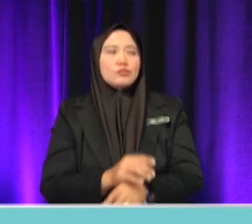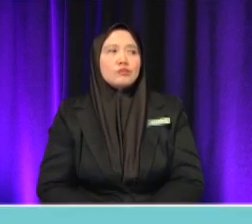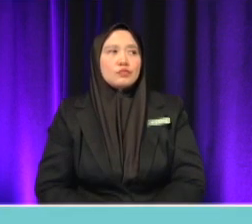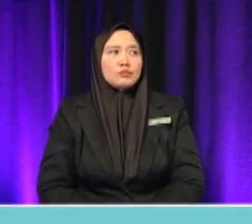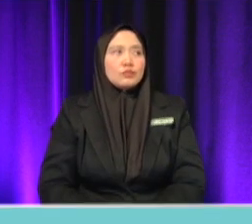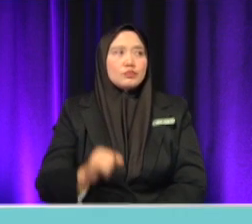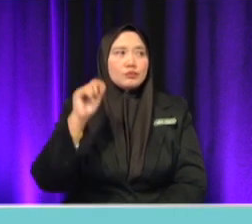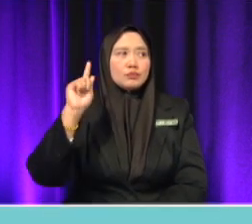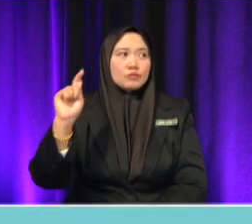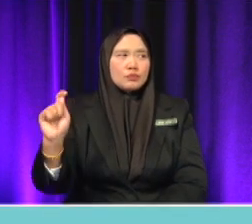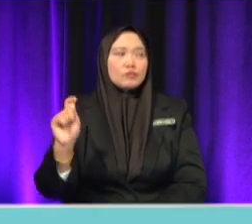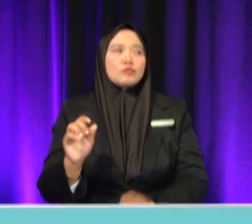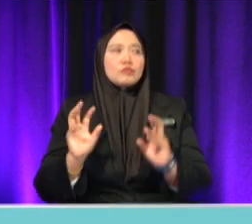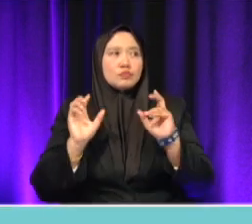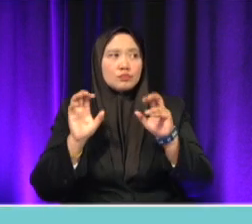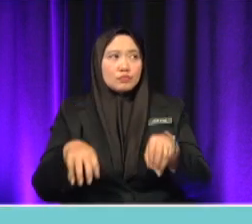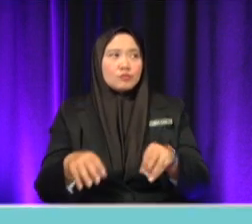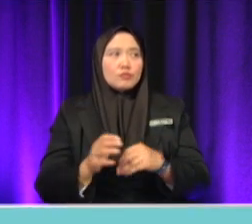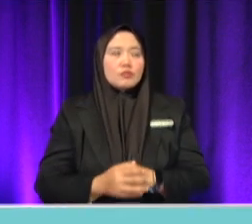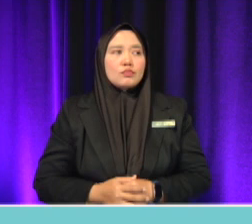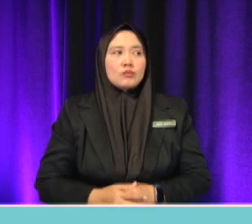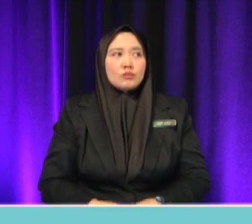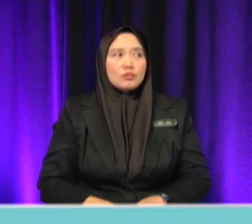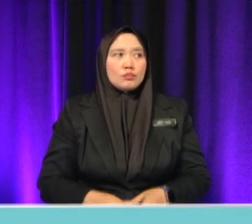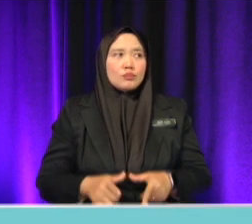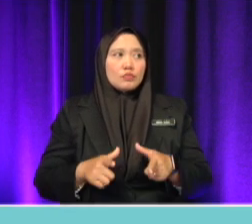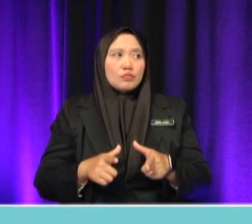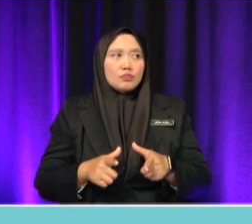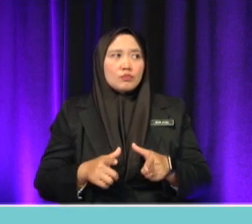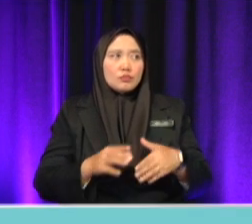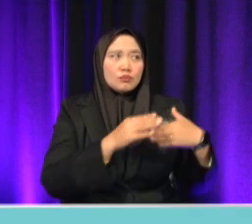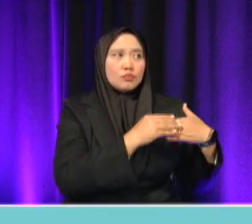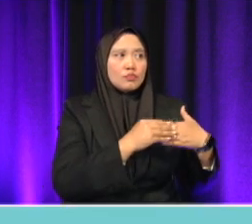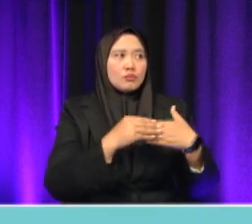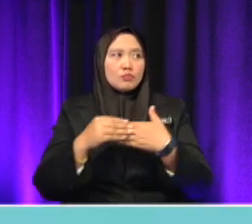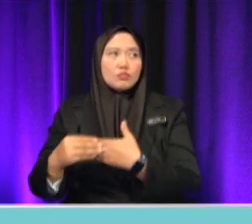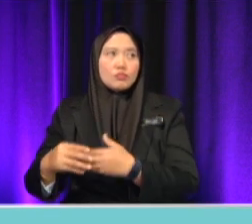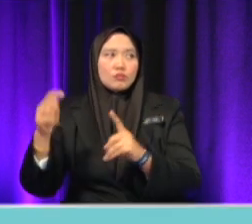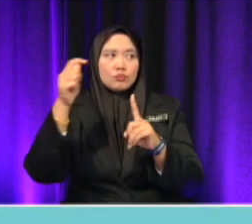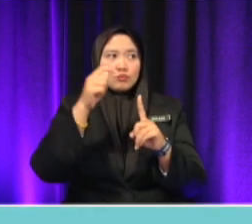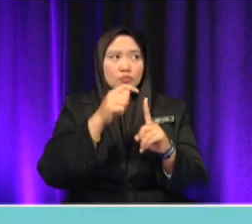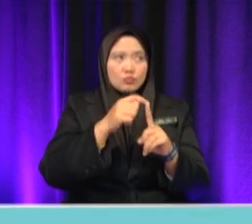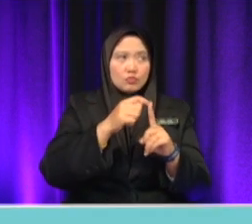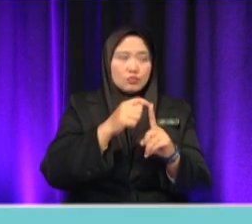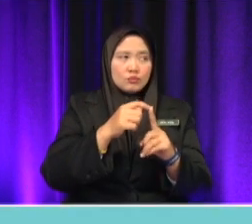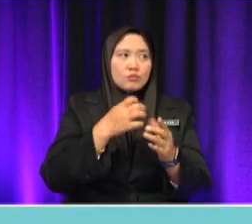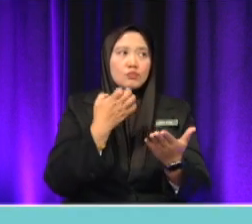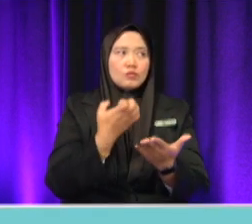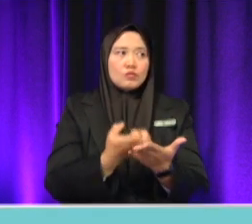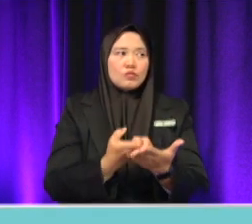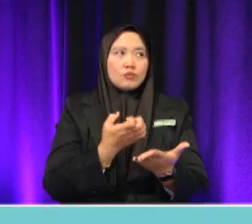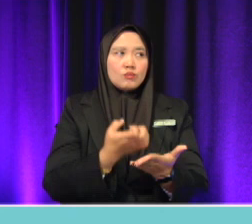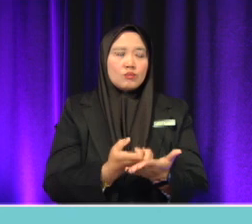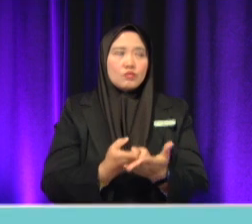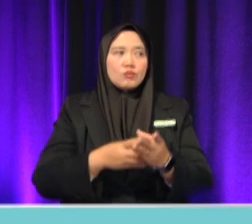you look at the particular part in the article, education lifts them out of poverty while helping them to get